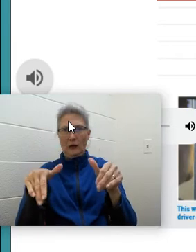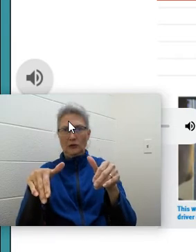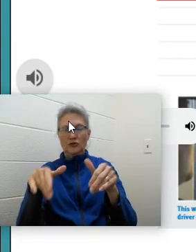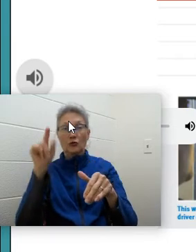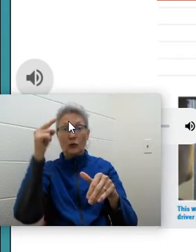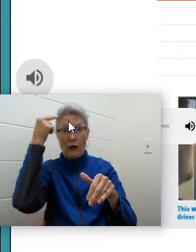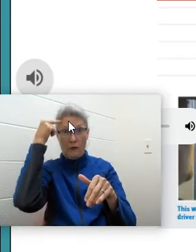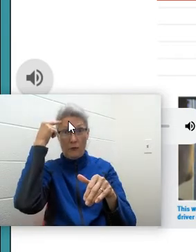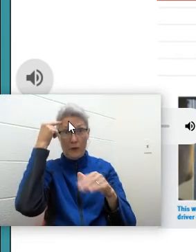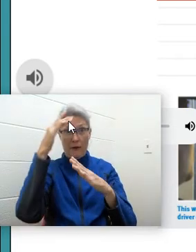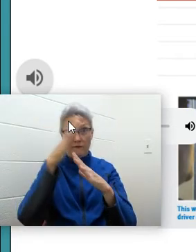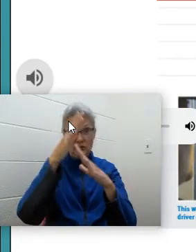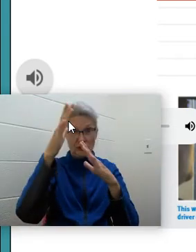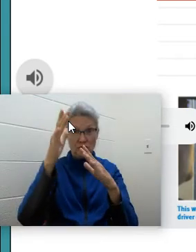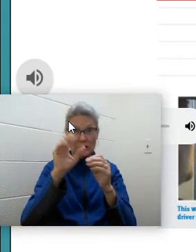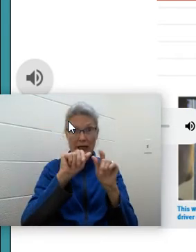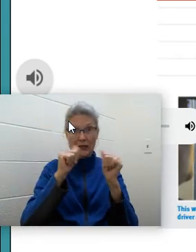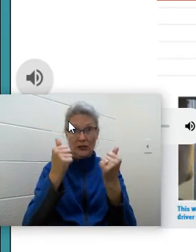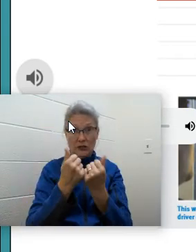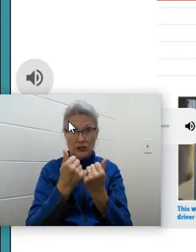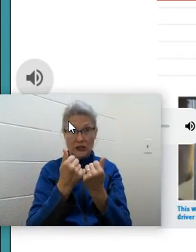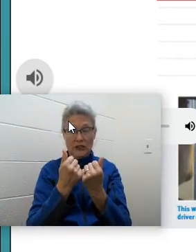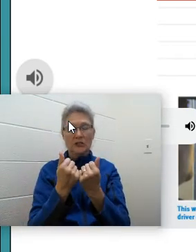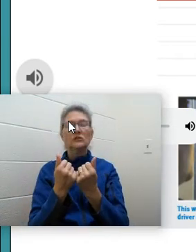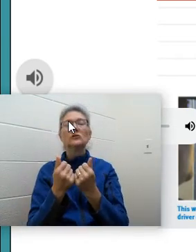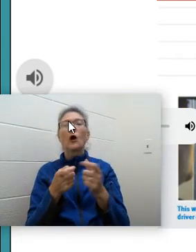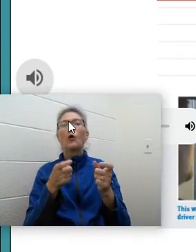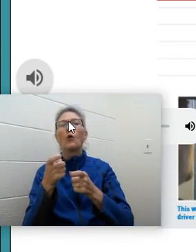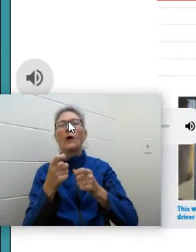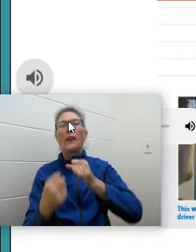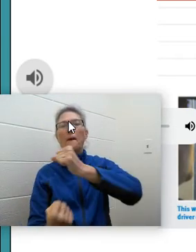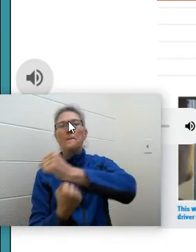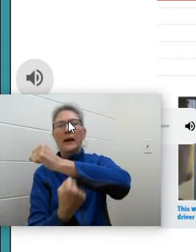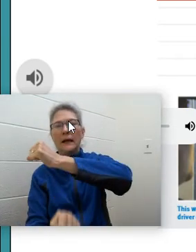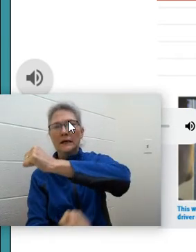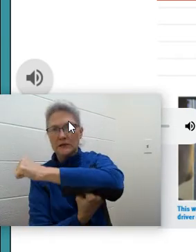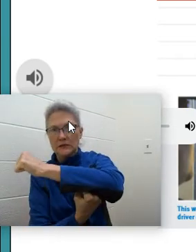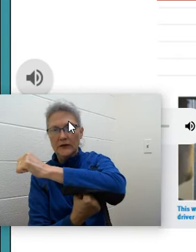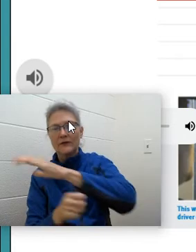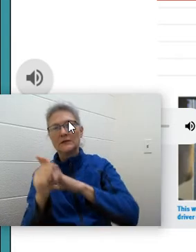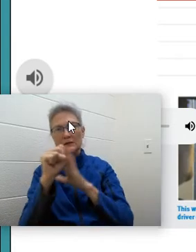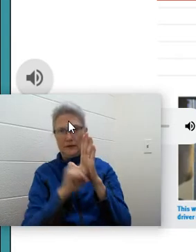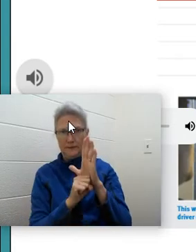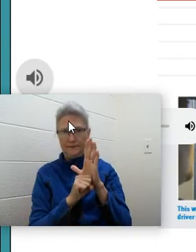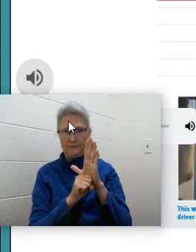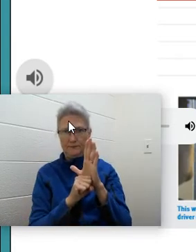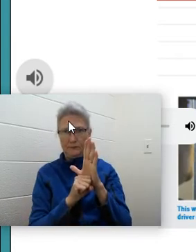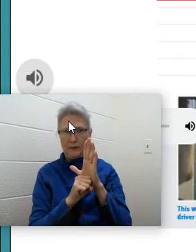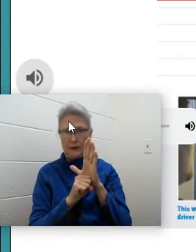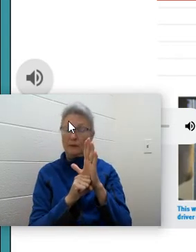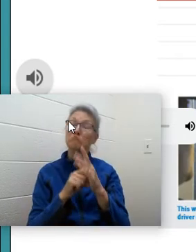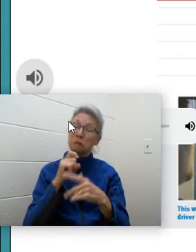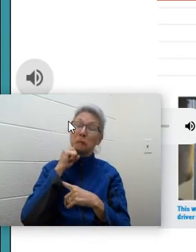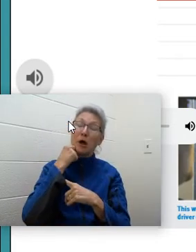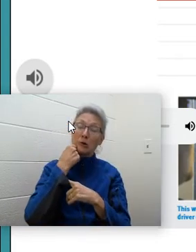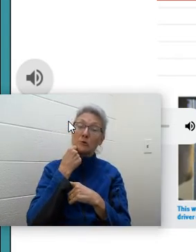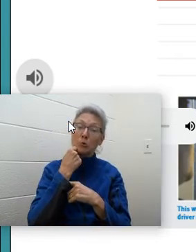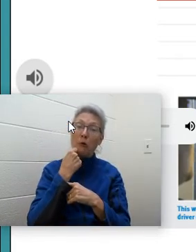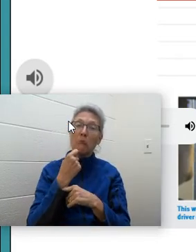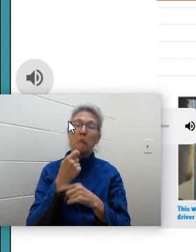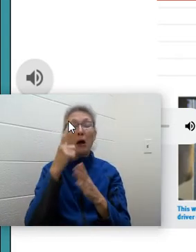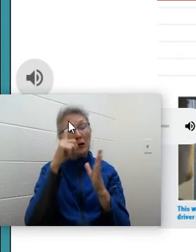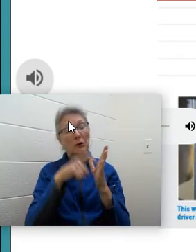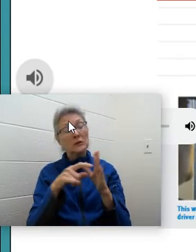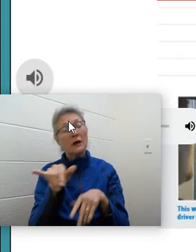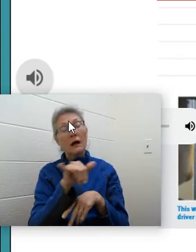agencies are handling the base of what's holding up the state, which is pretty cool. I